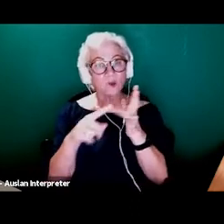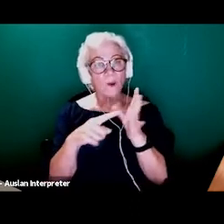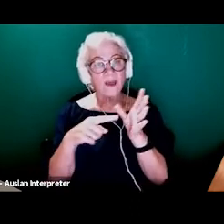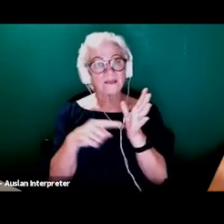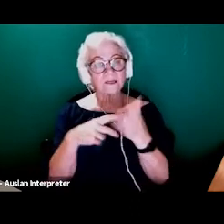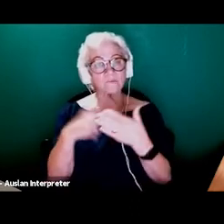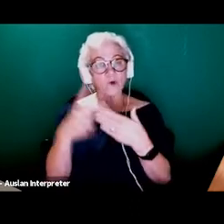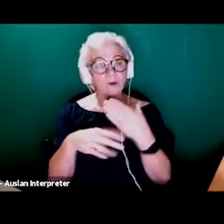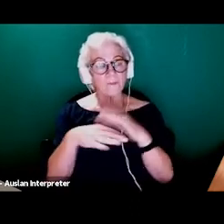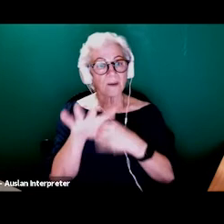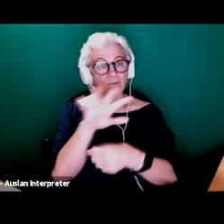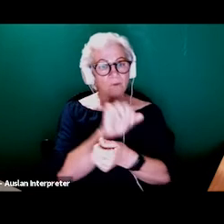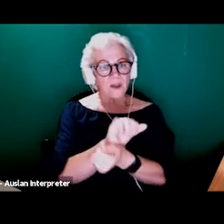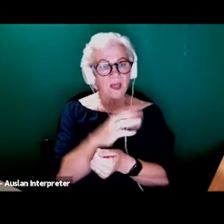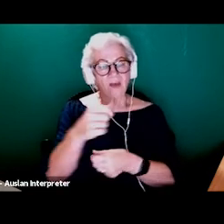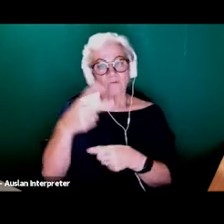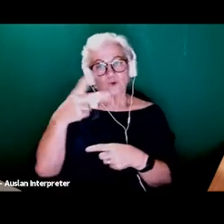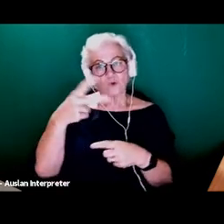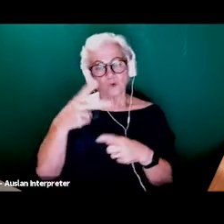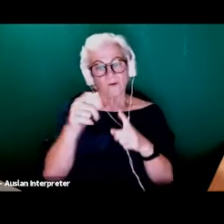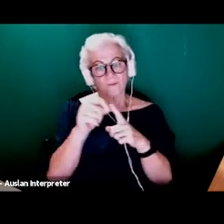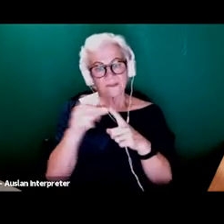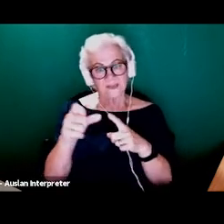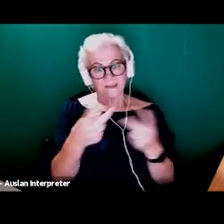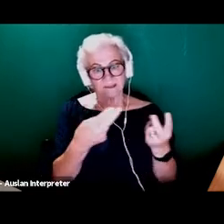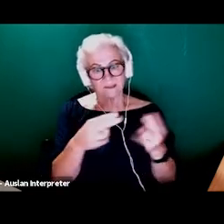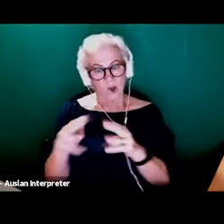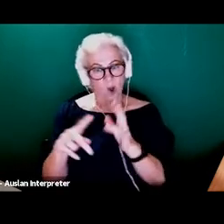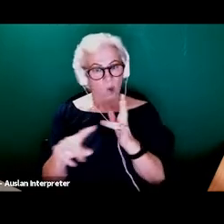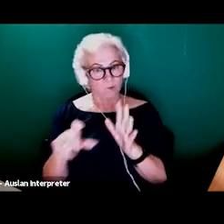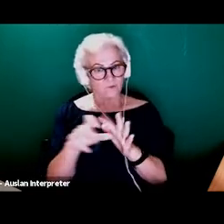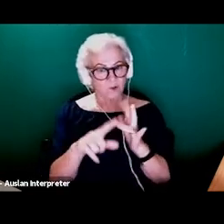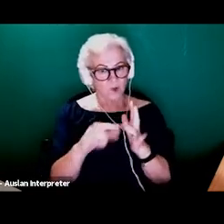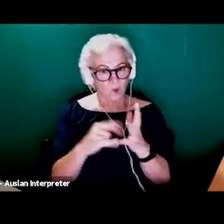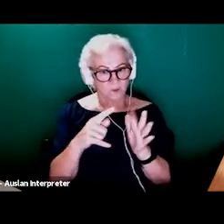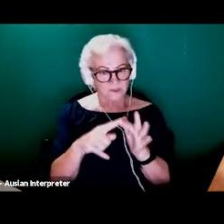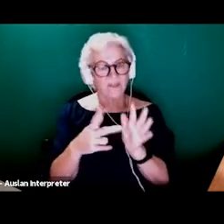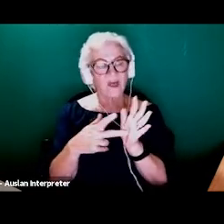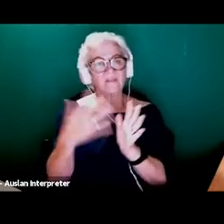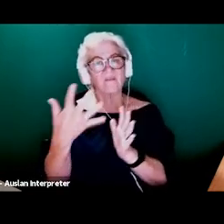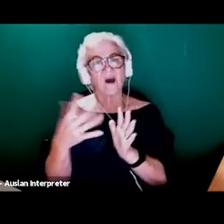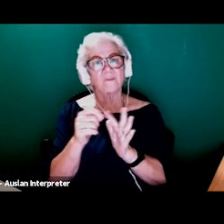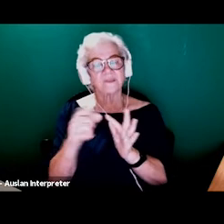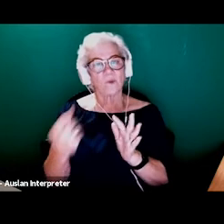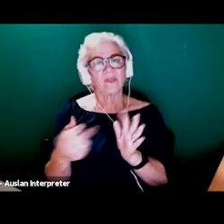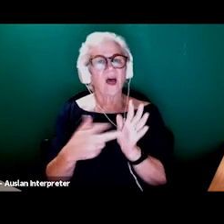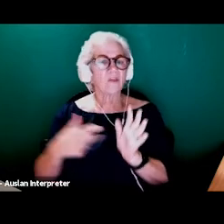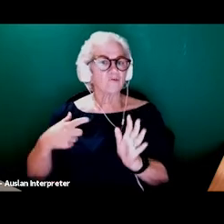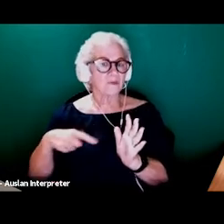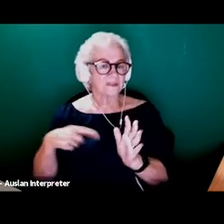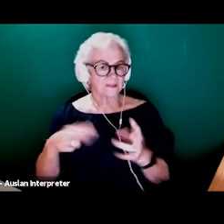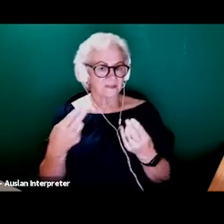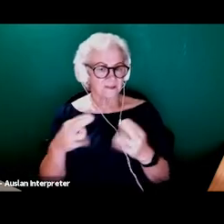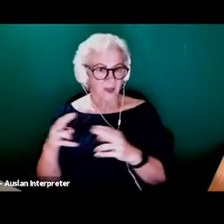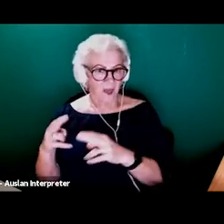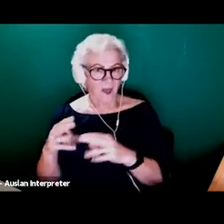this averted 12% of overdose deaths and 5% of other cause deaths. And